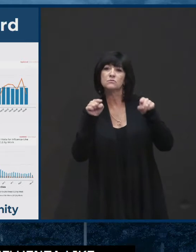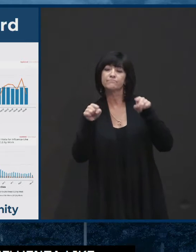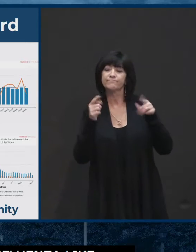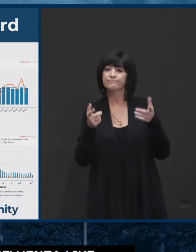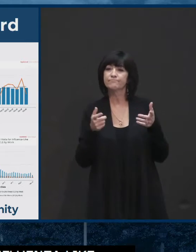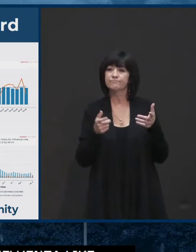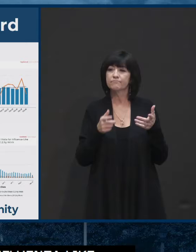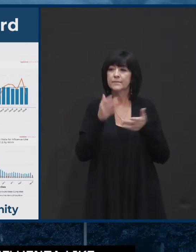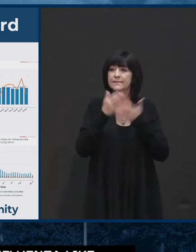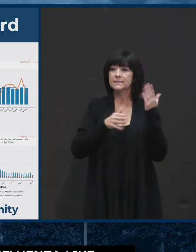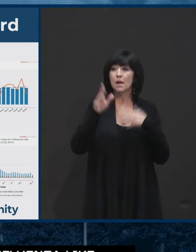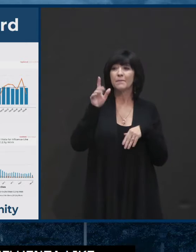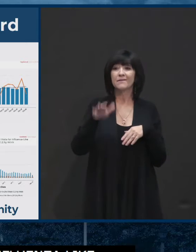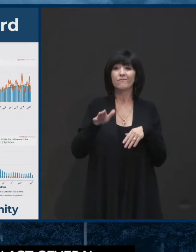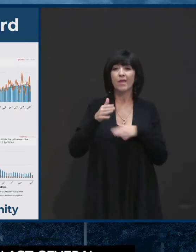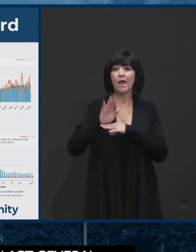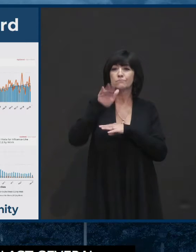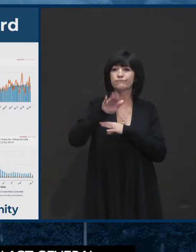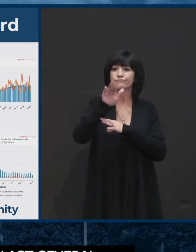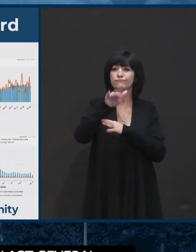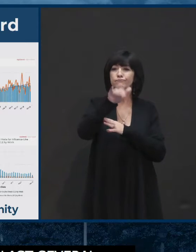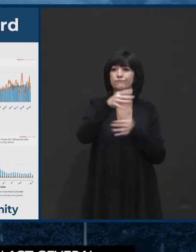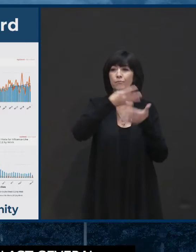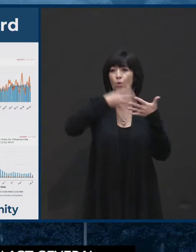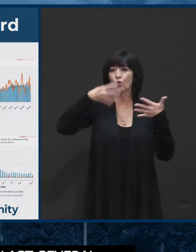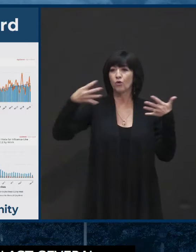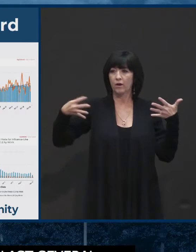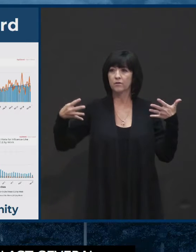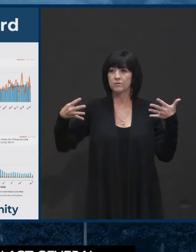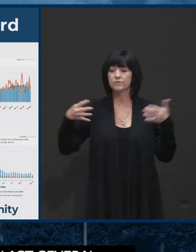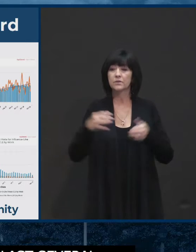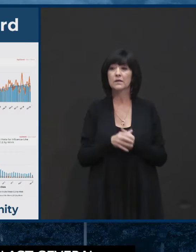tiny peaks after that. Here